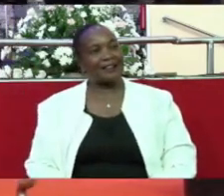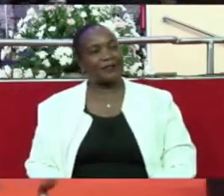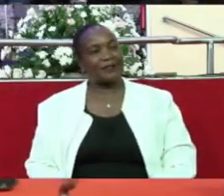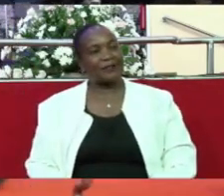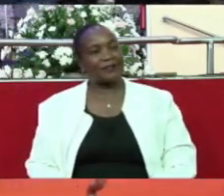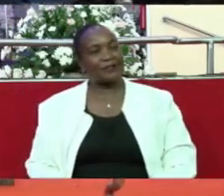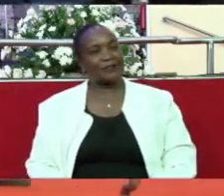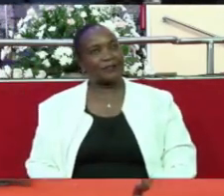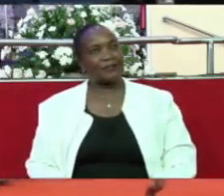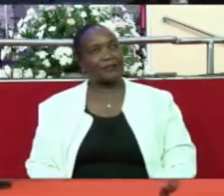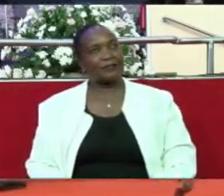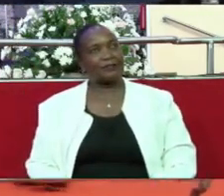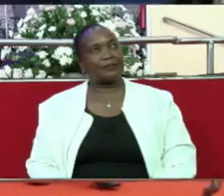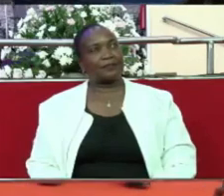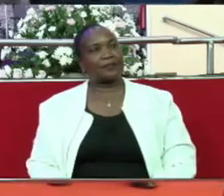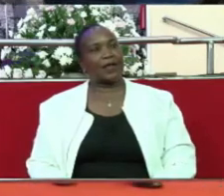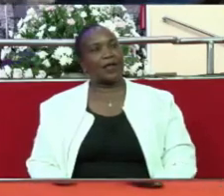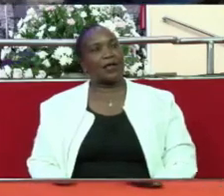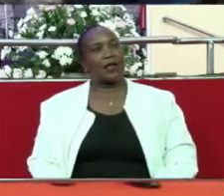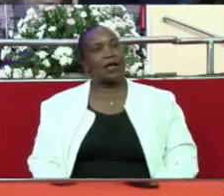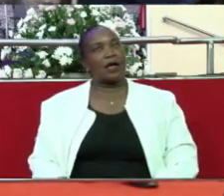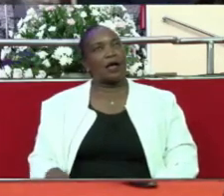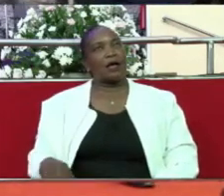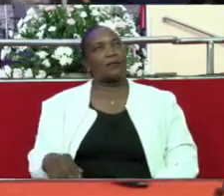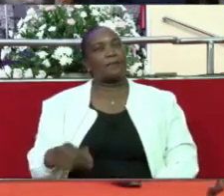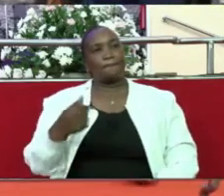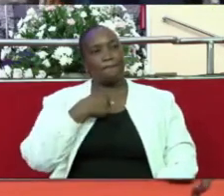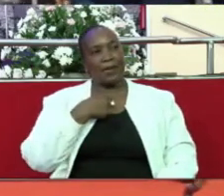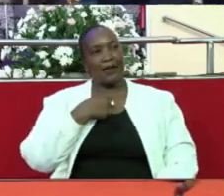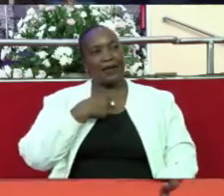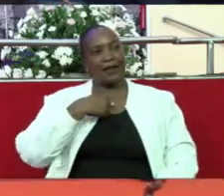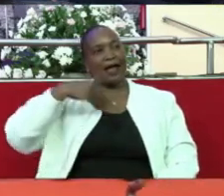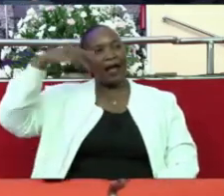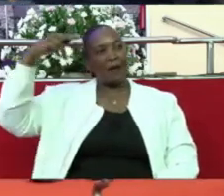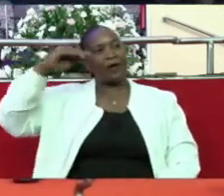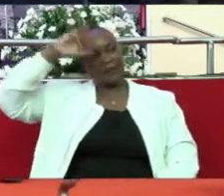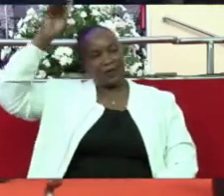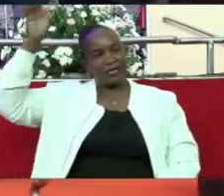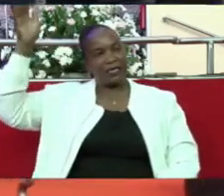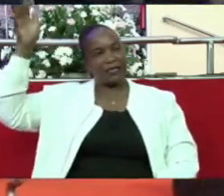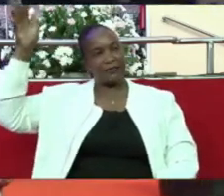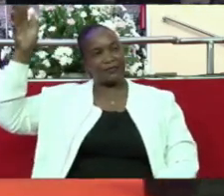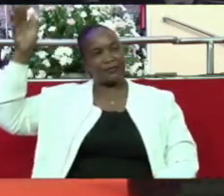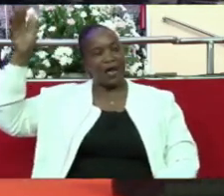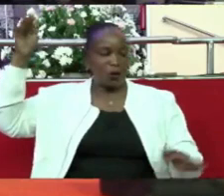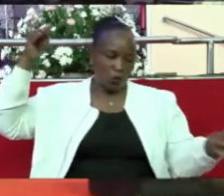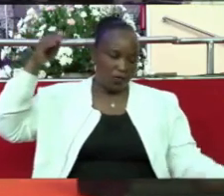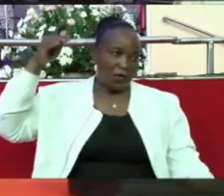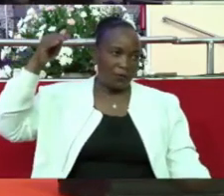And from that viewpoint, maybe I could talk about it from where Pastor Millicent spoke to us last